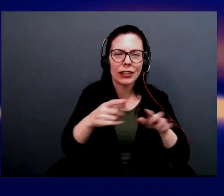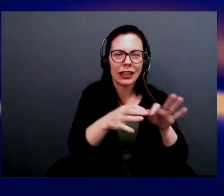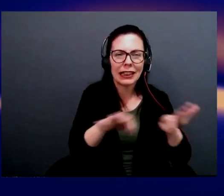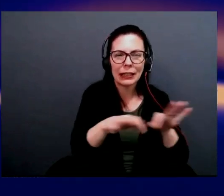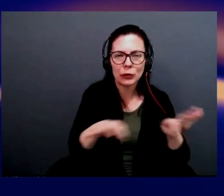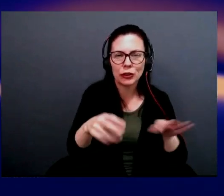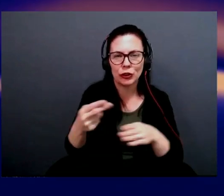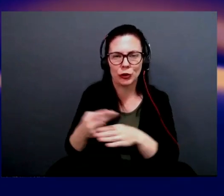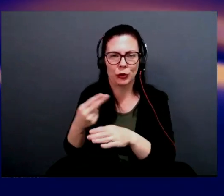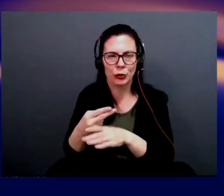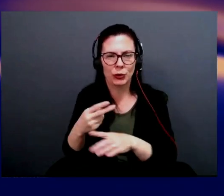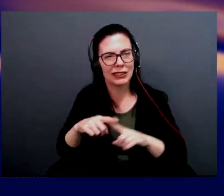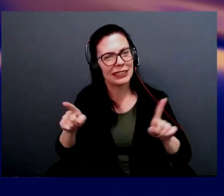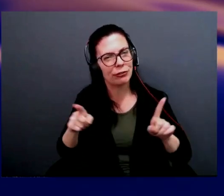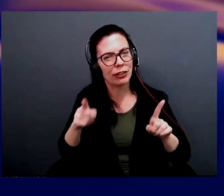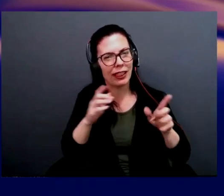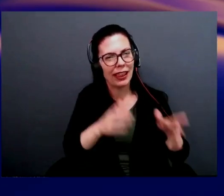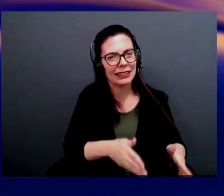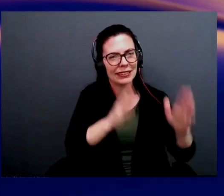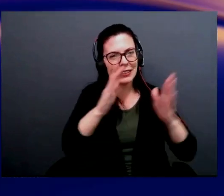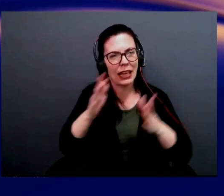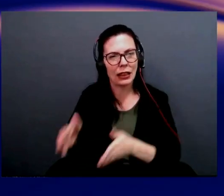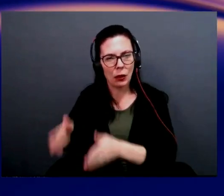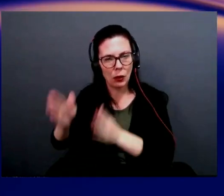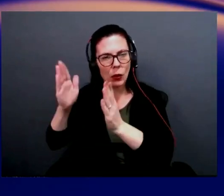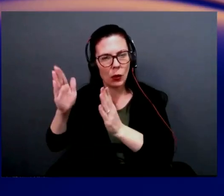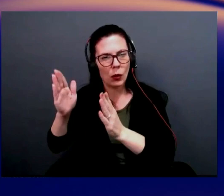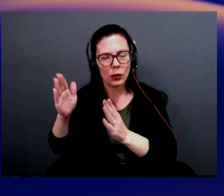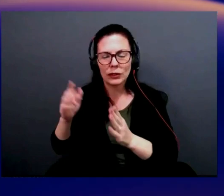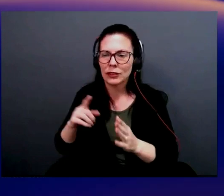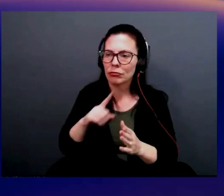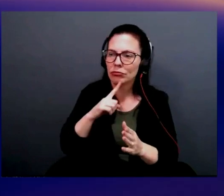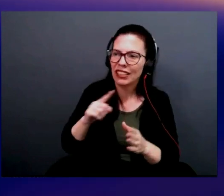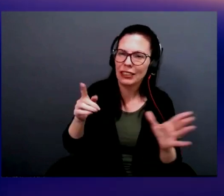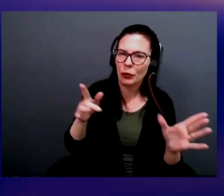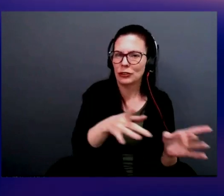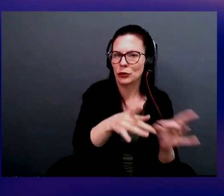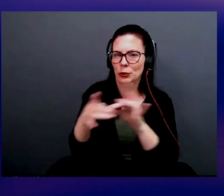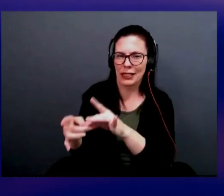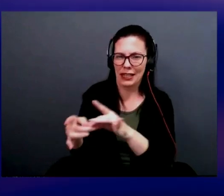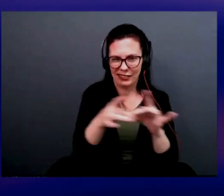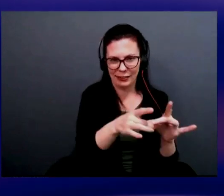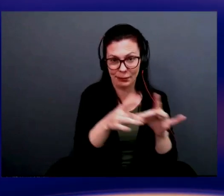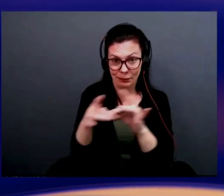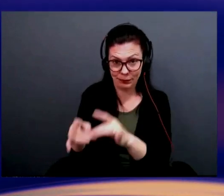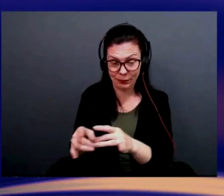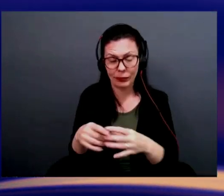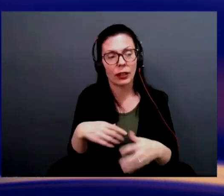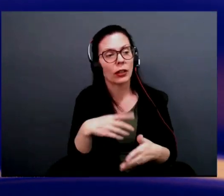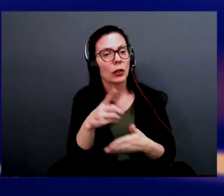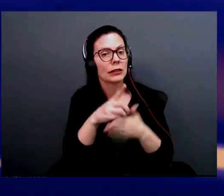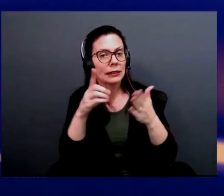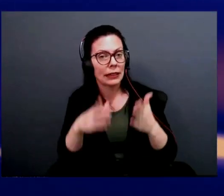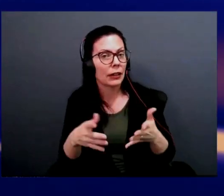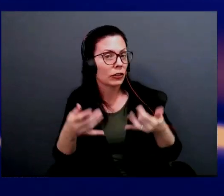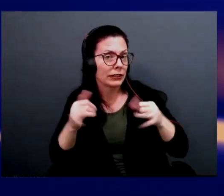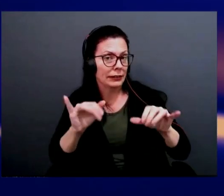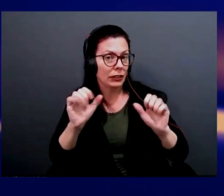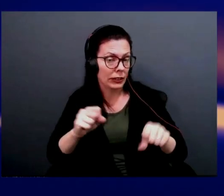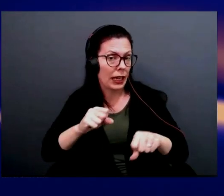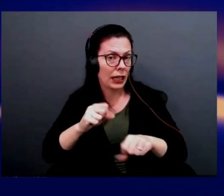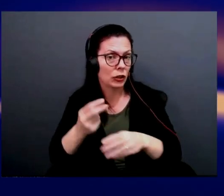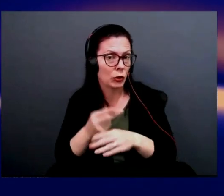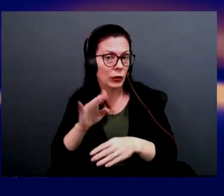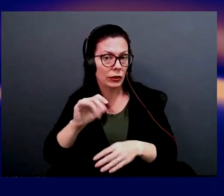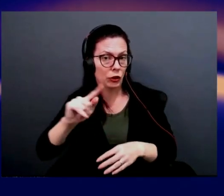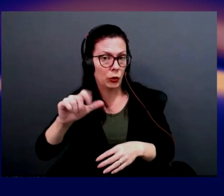working kind of silos. And we really wanted to kind of connect the two so that designers can still work in the tools that they like and